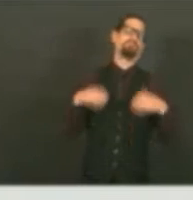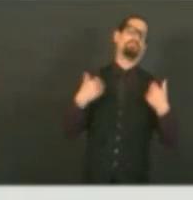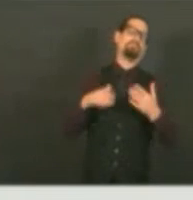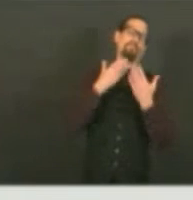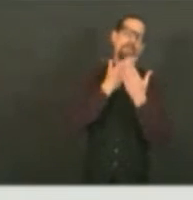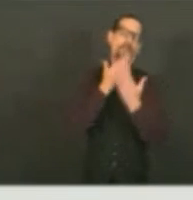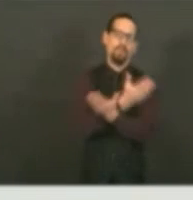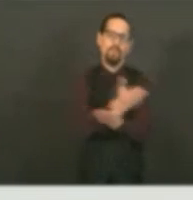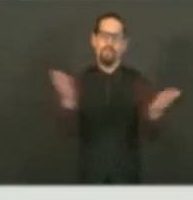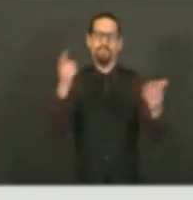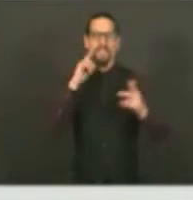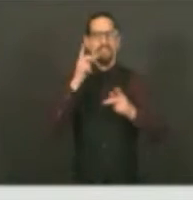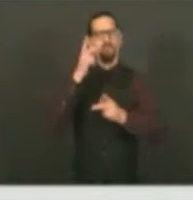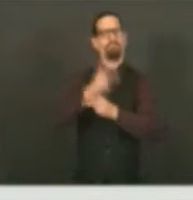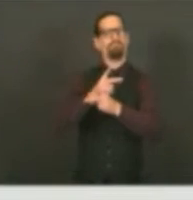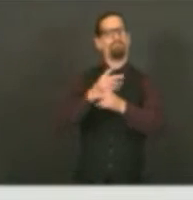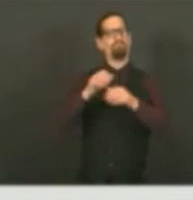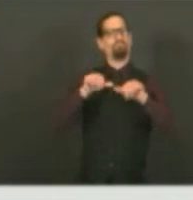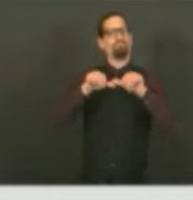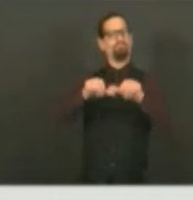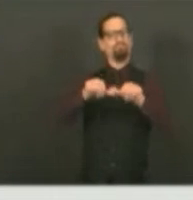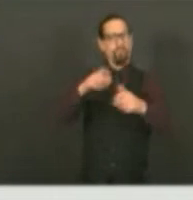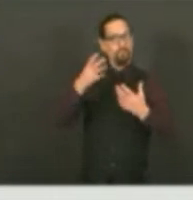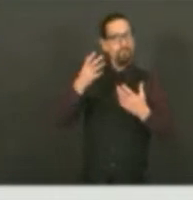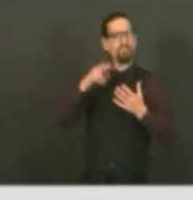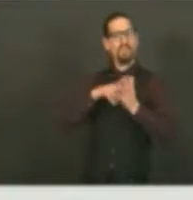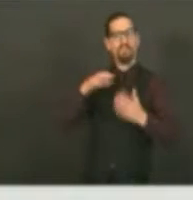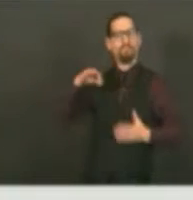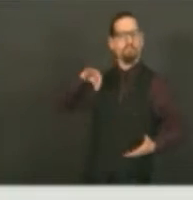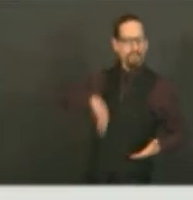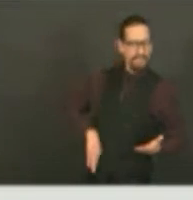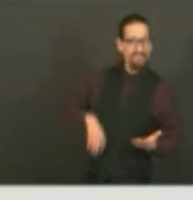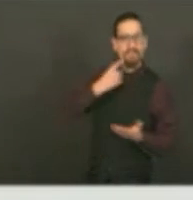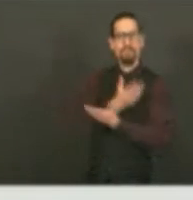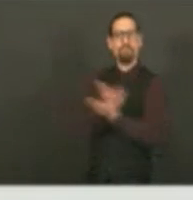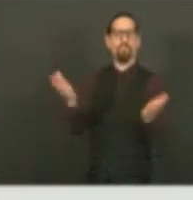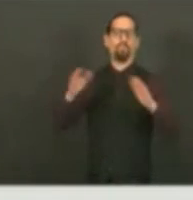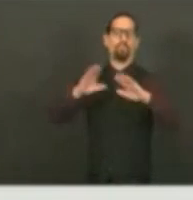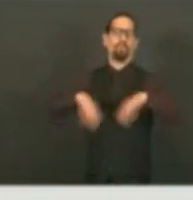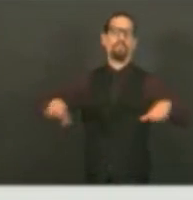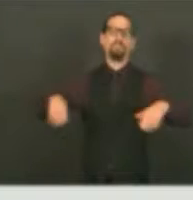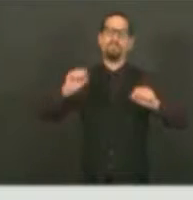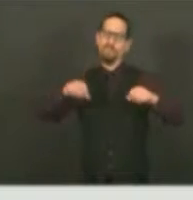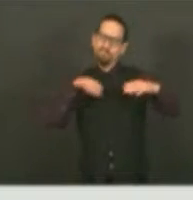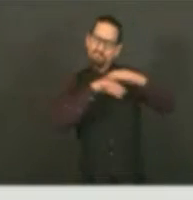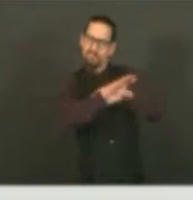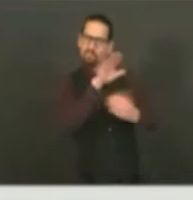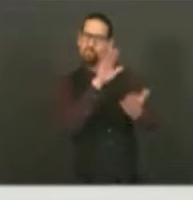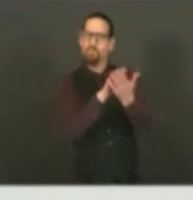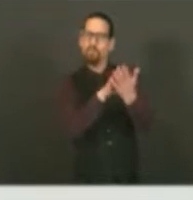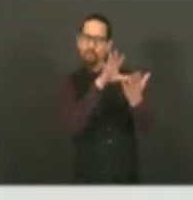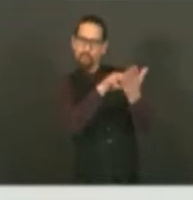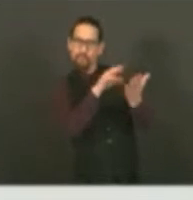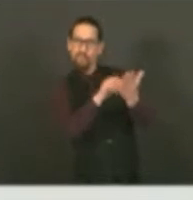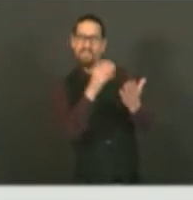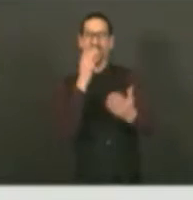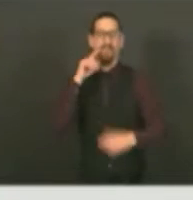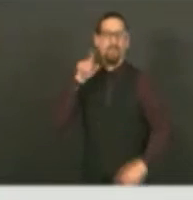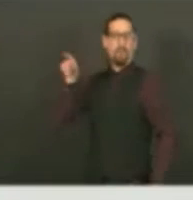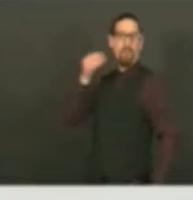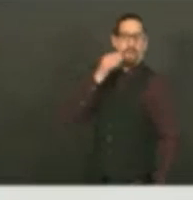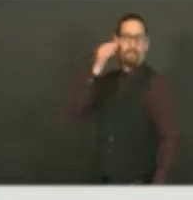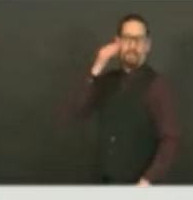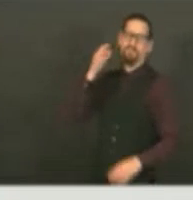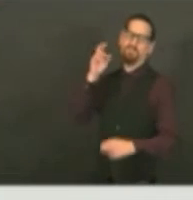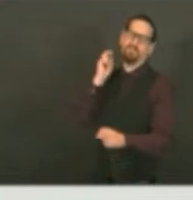day for that child, and it's pretty incredible, all of you who've left your high schools open and just worked harder for the